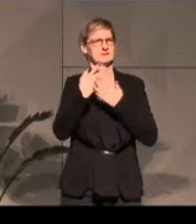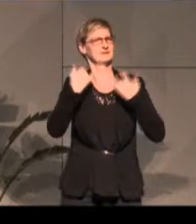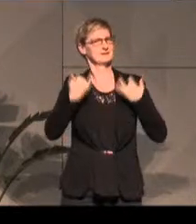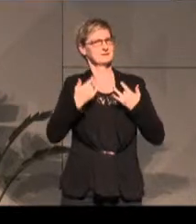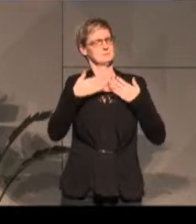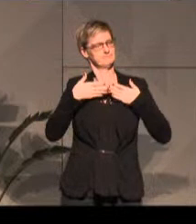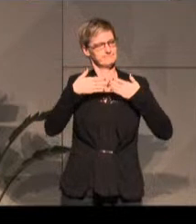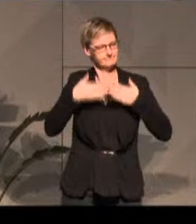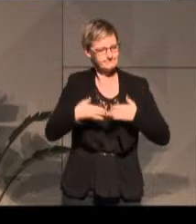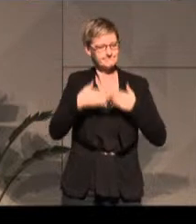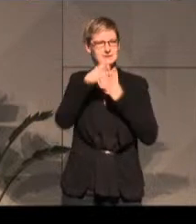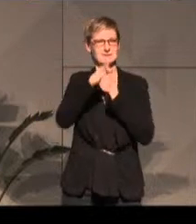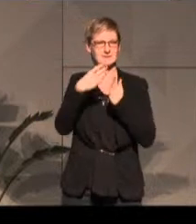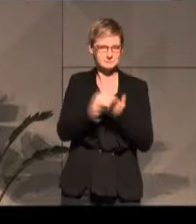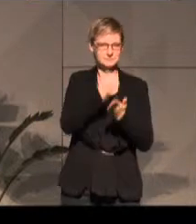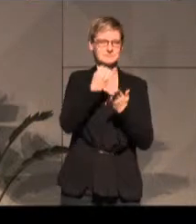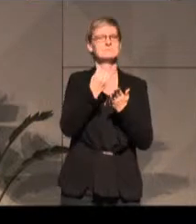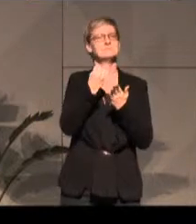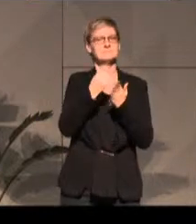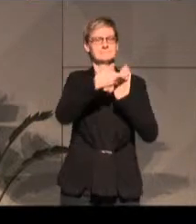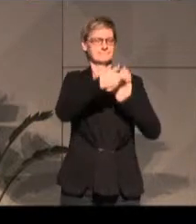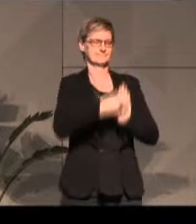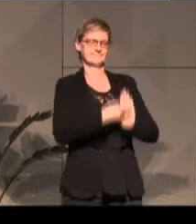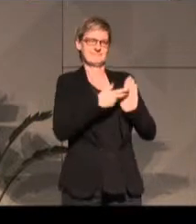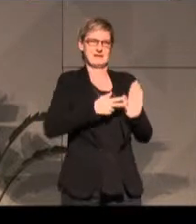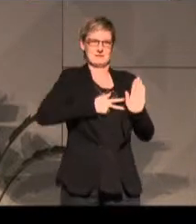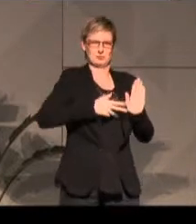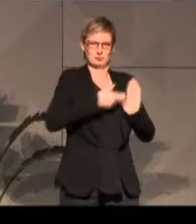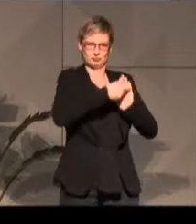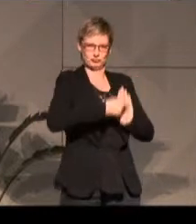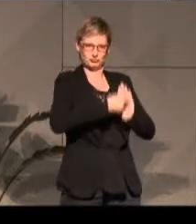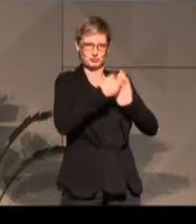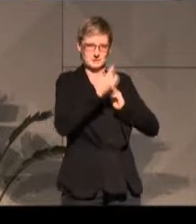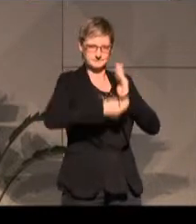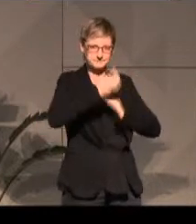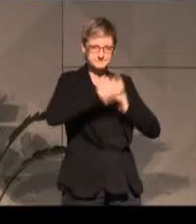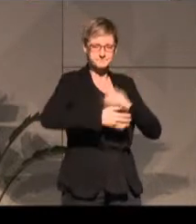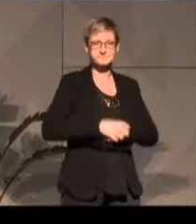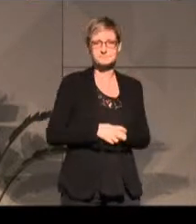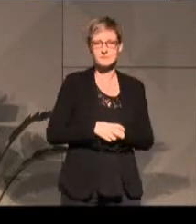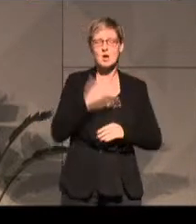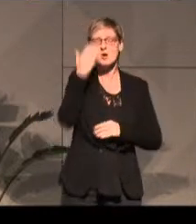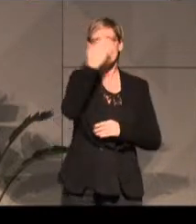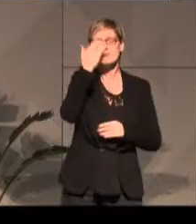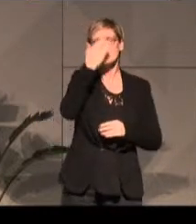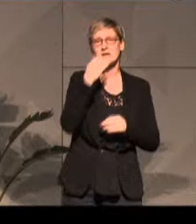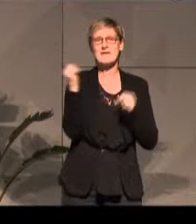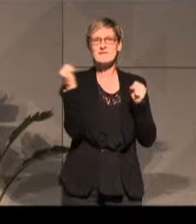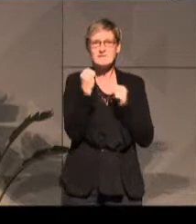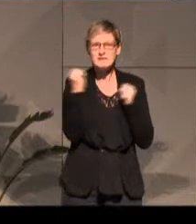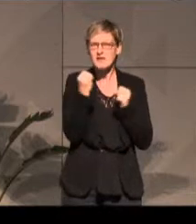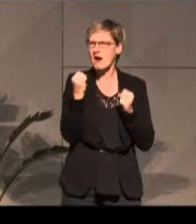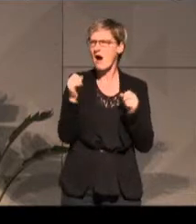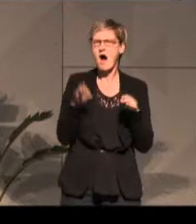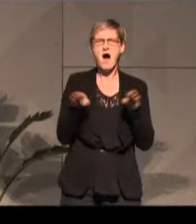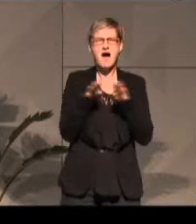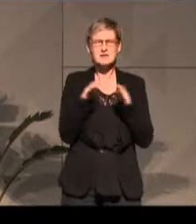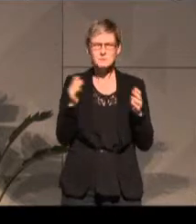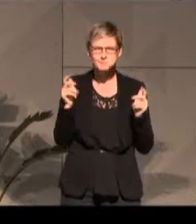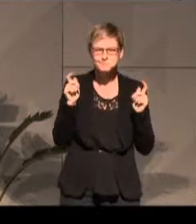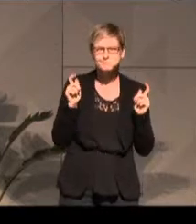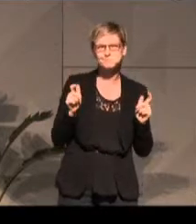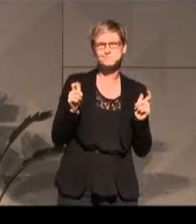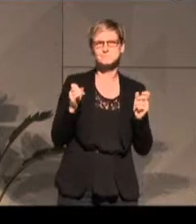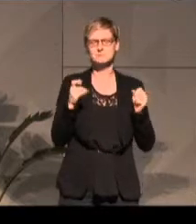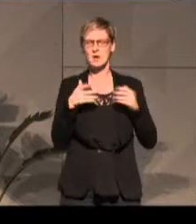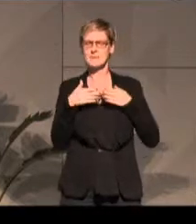real observations. So how are we doing this? If we want to get into the Central Arctic, as I said, you